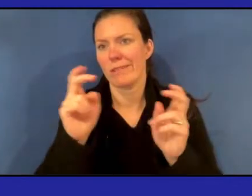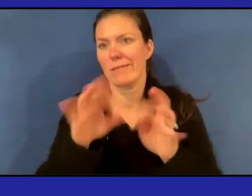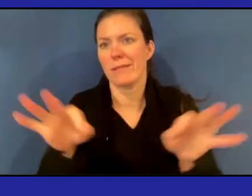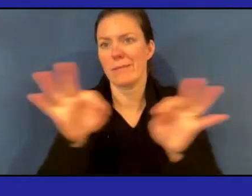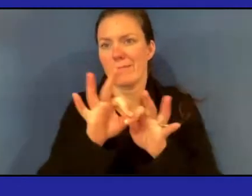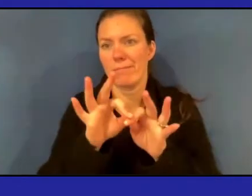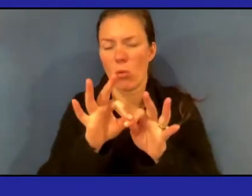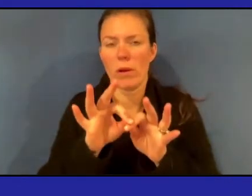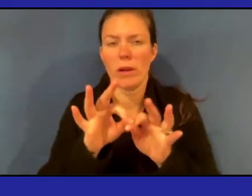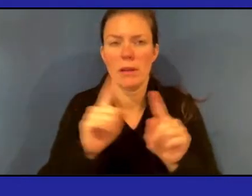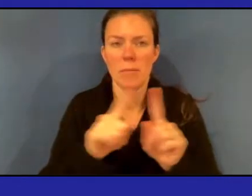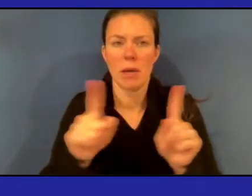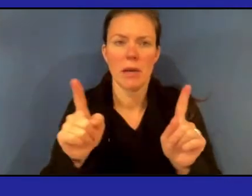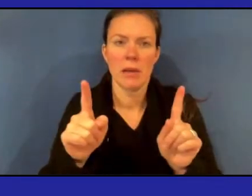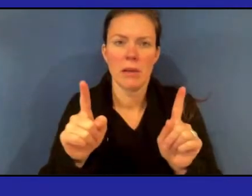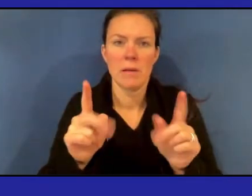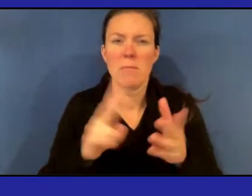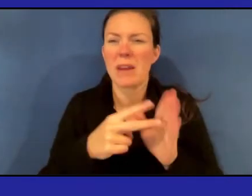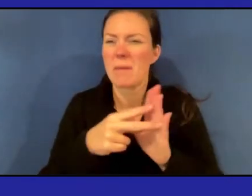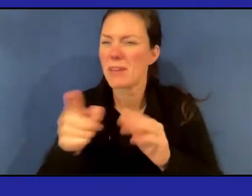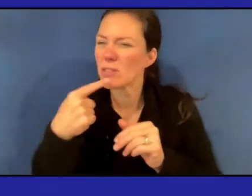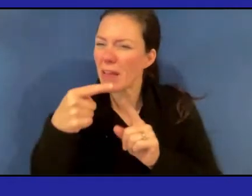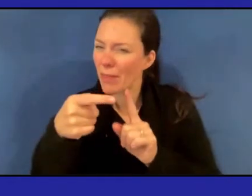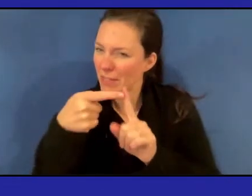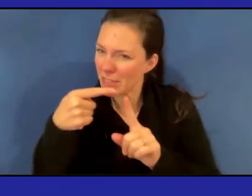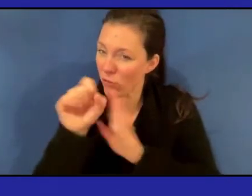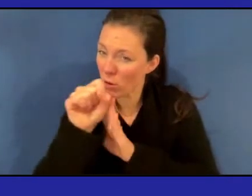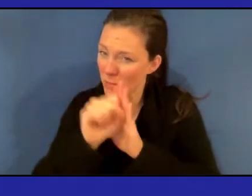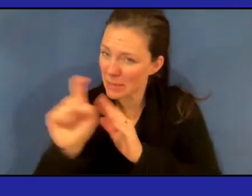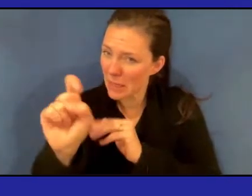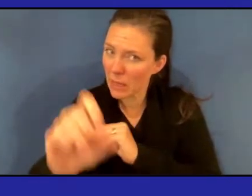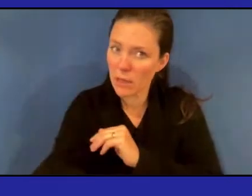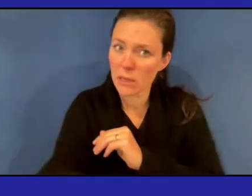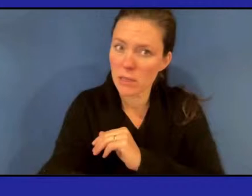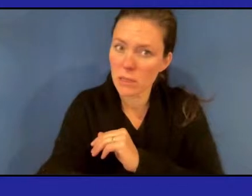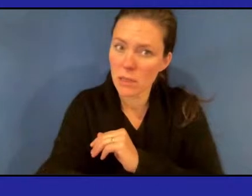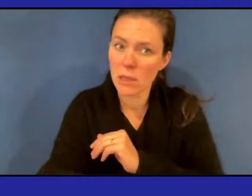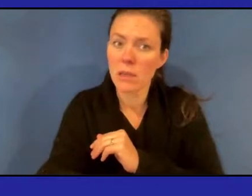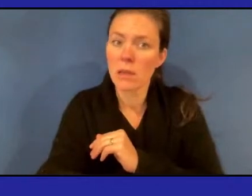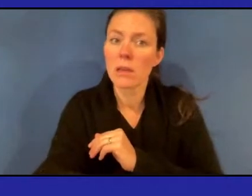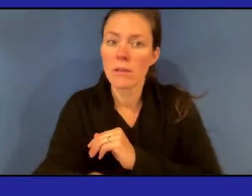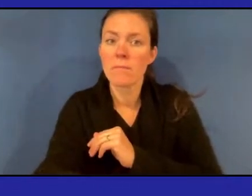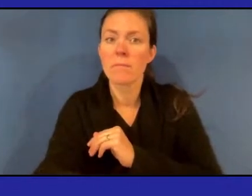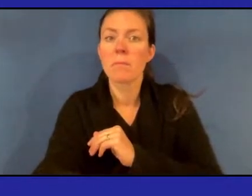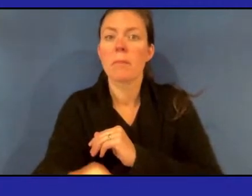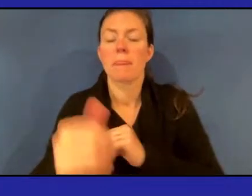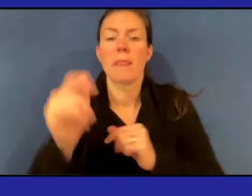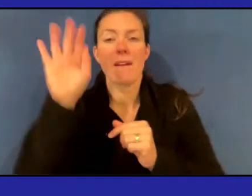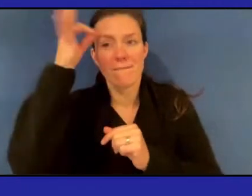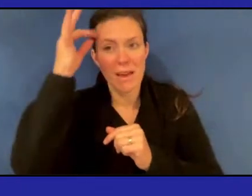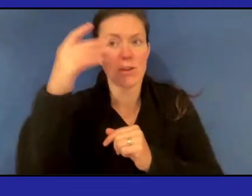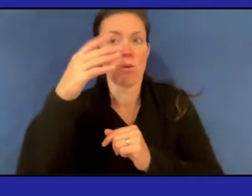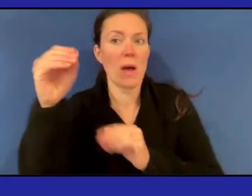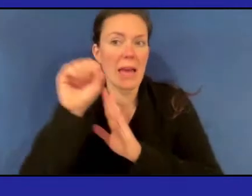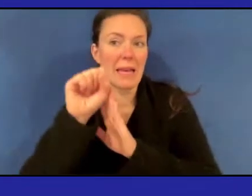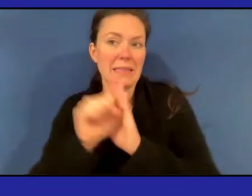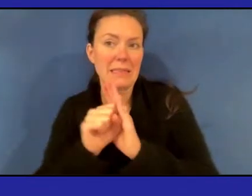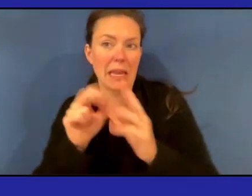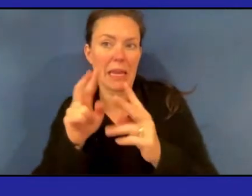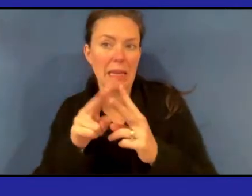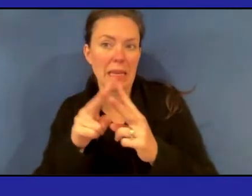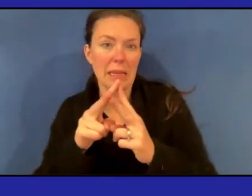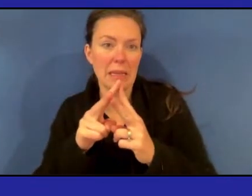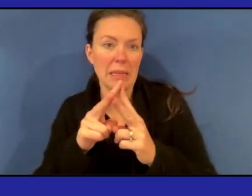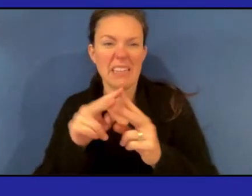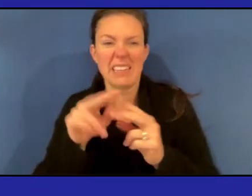are the only categories. Where does, you said that comes from the state? It could be federal and state. There's something about this is, I'm